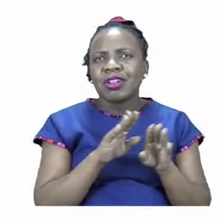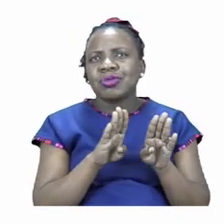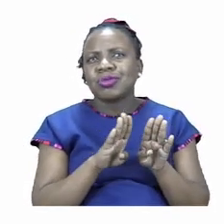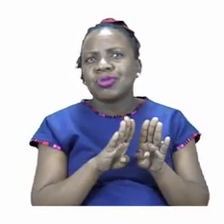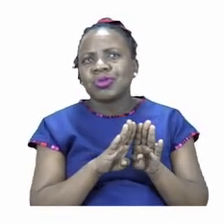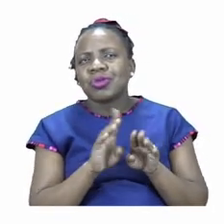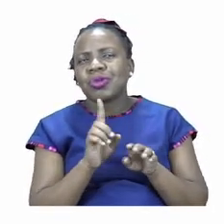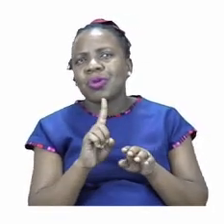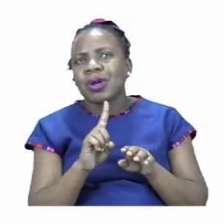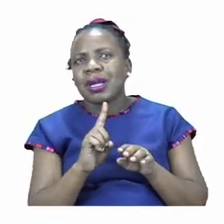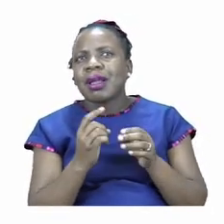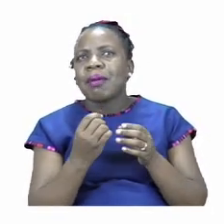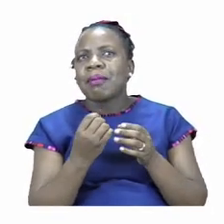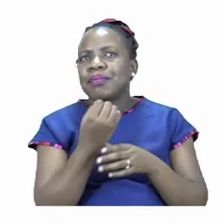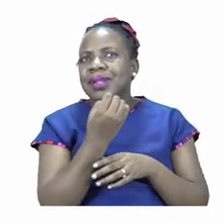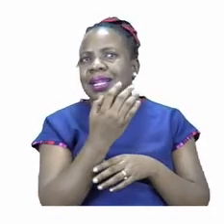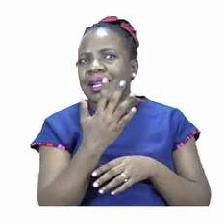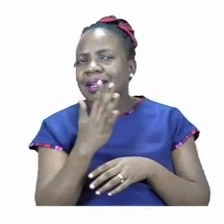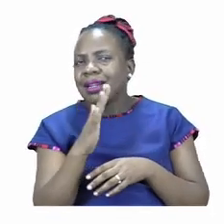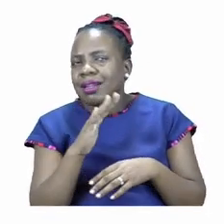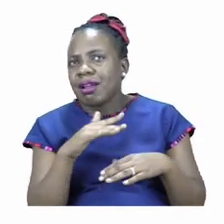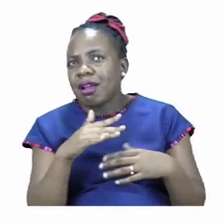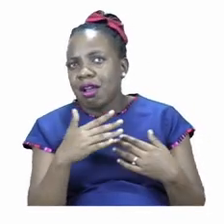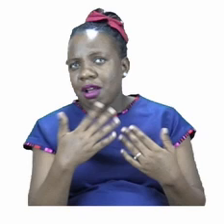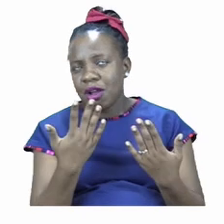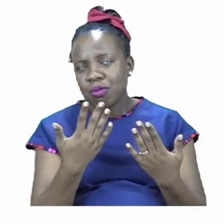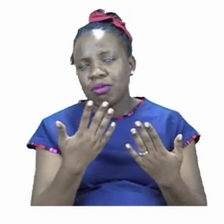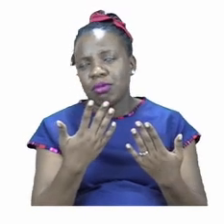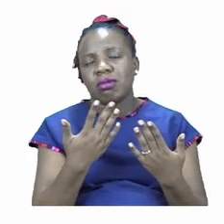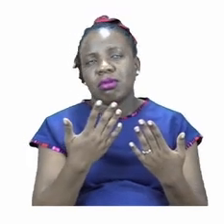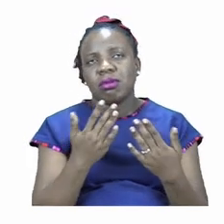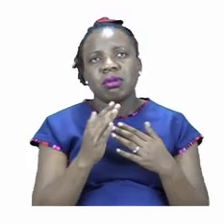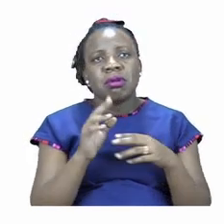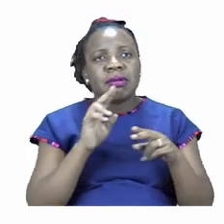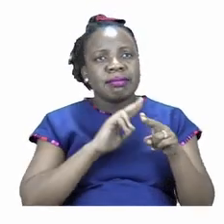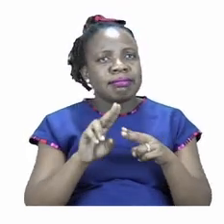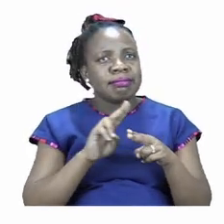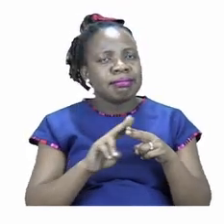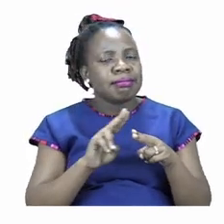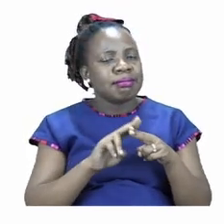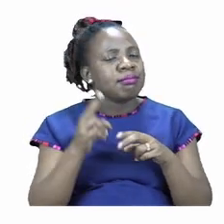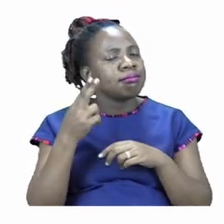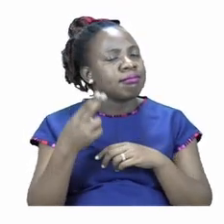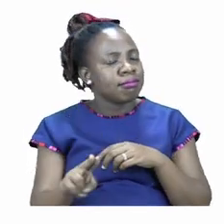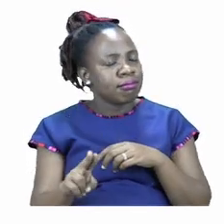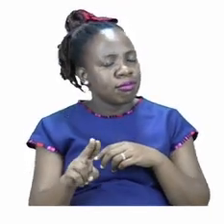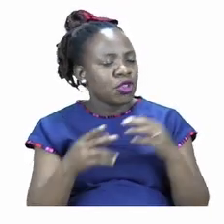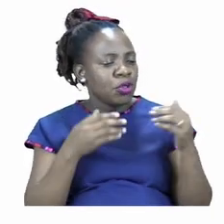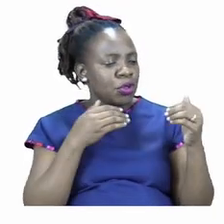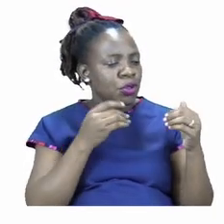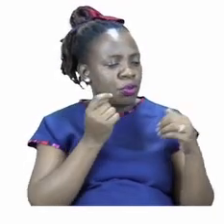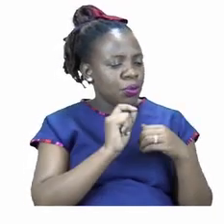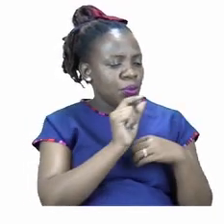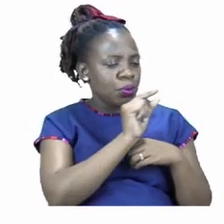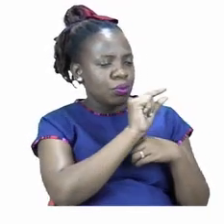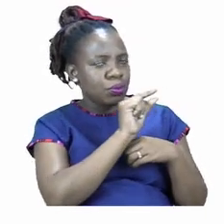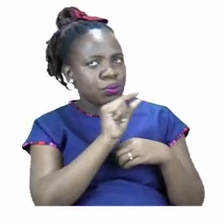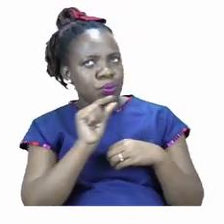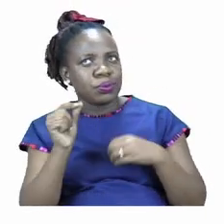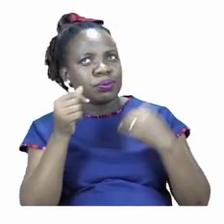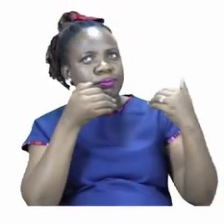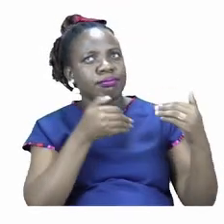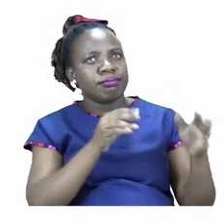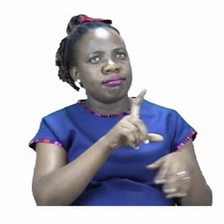plants. Take your time, boys and girls. Make sure that you put a capital letter at the beginning of each sentence and